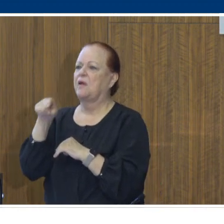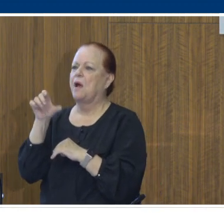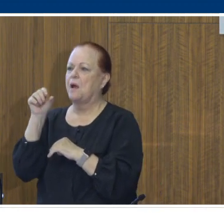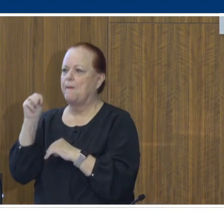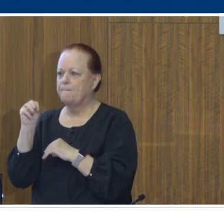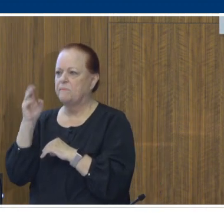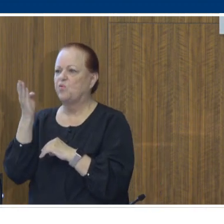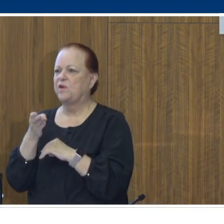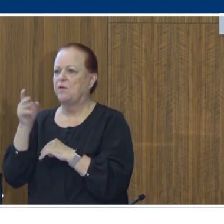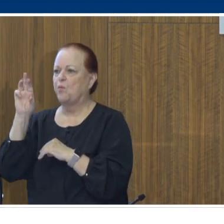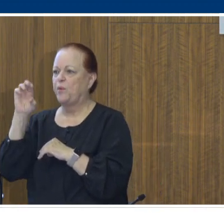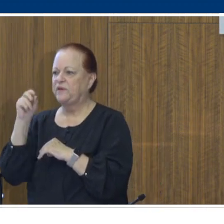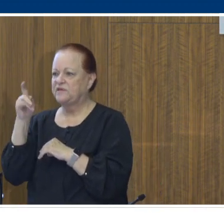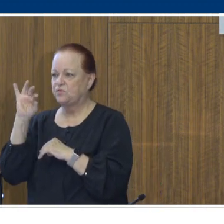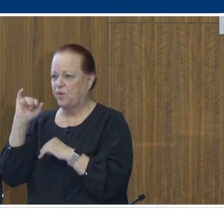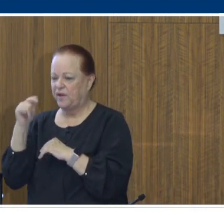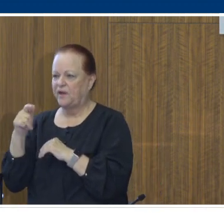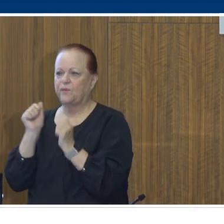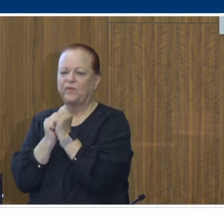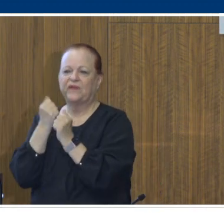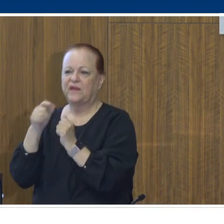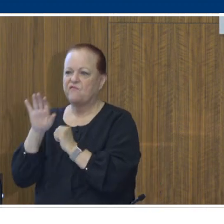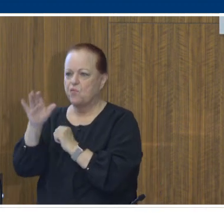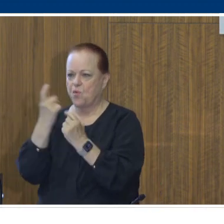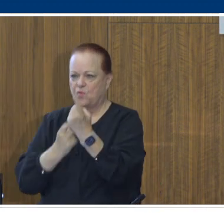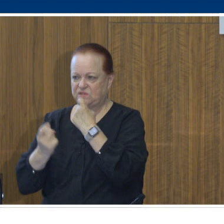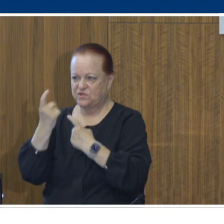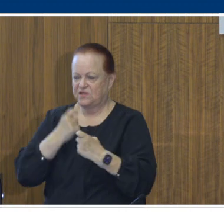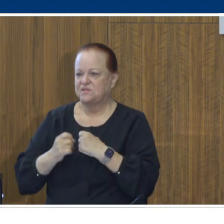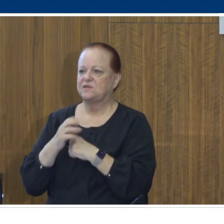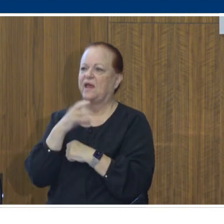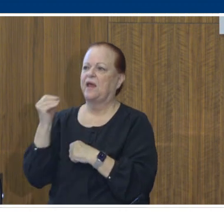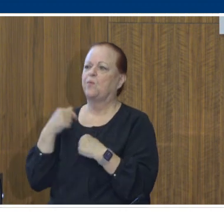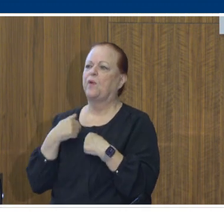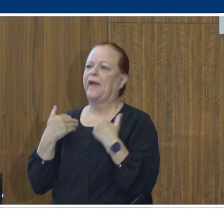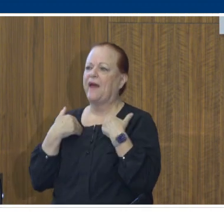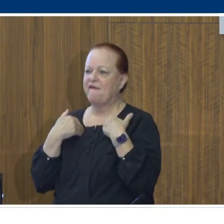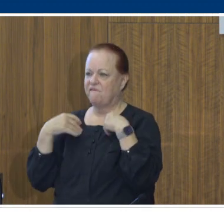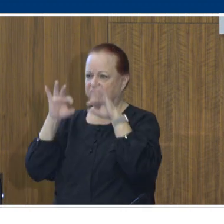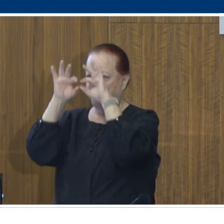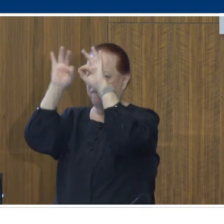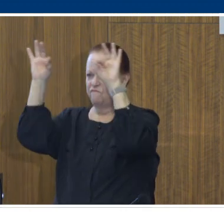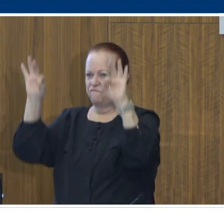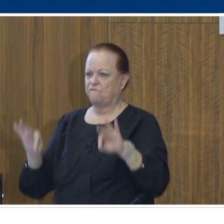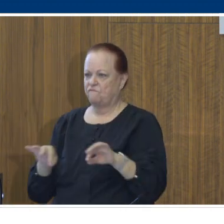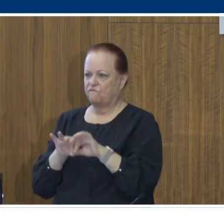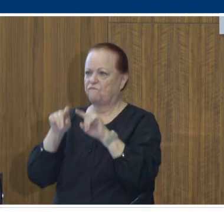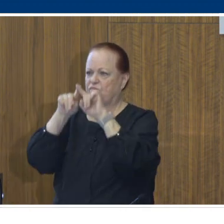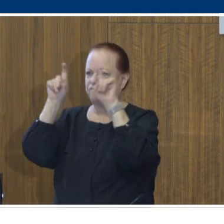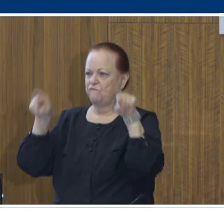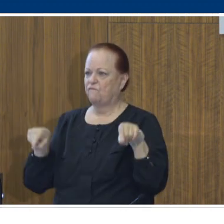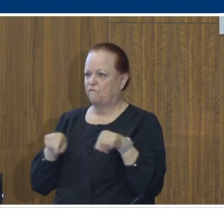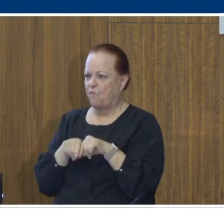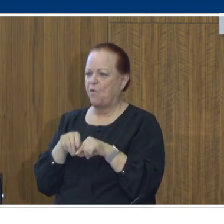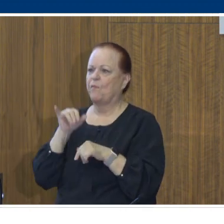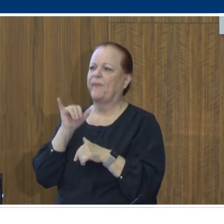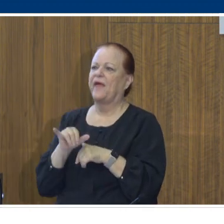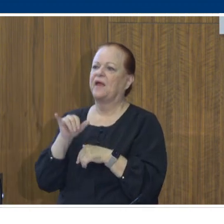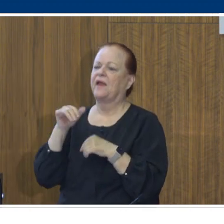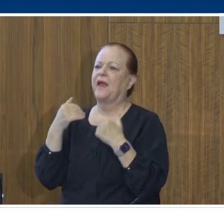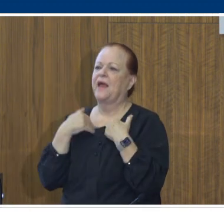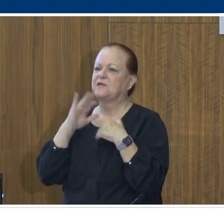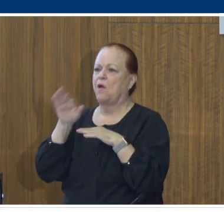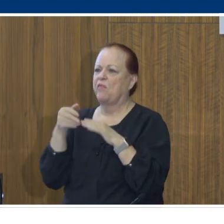time with questions that you might have. We also, as Deborah mentioned, have a form that you can fill out. It's in all of our threshold languages